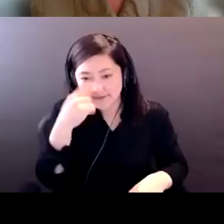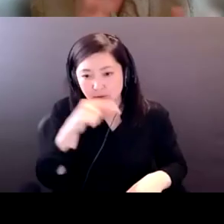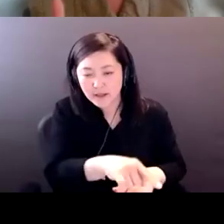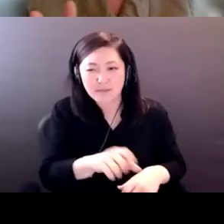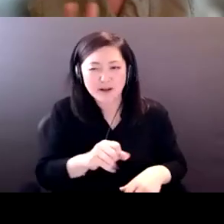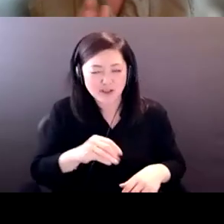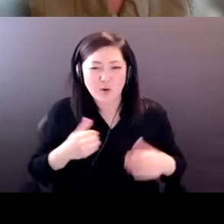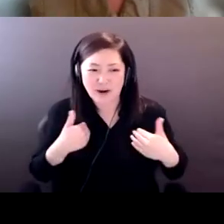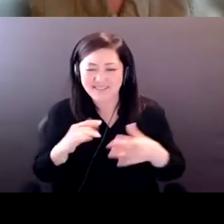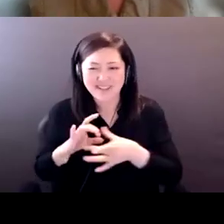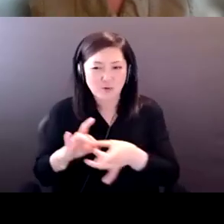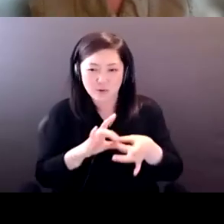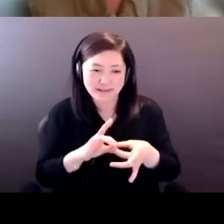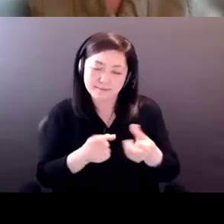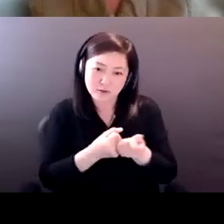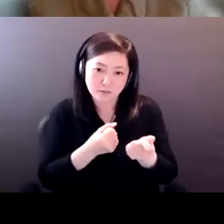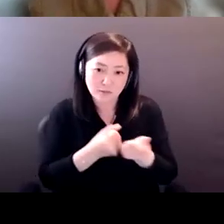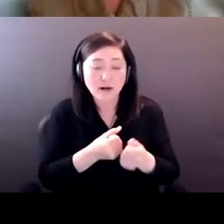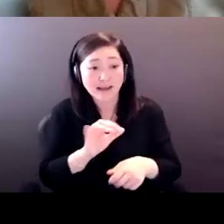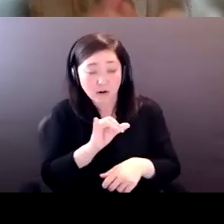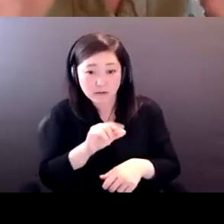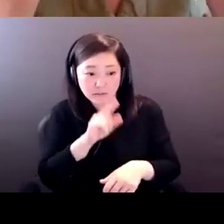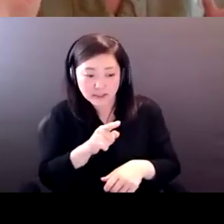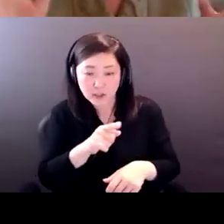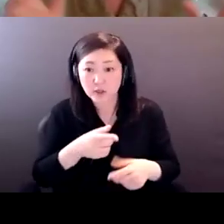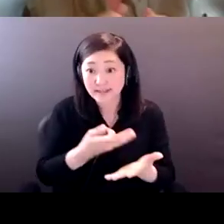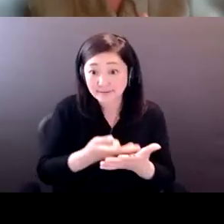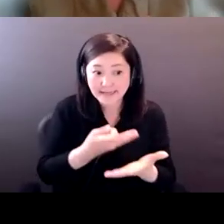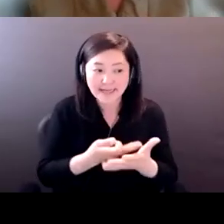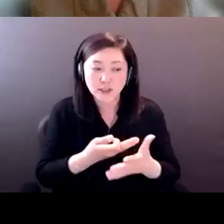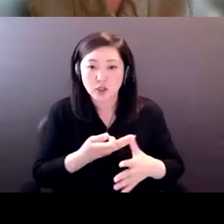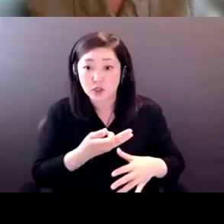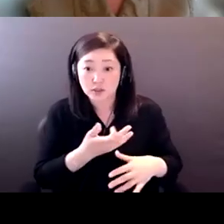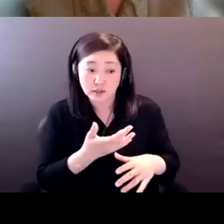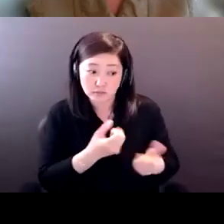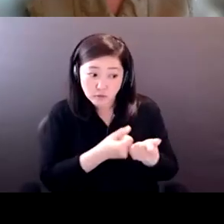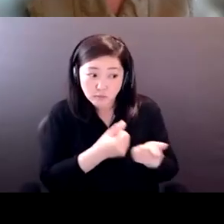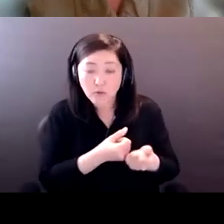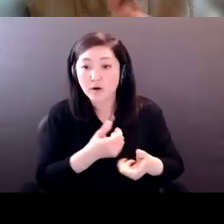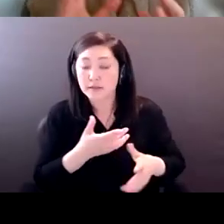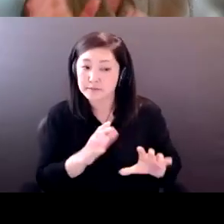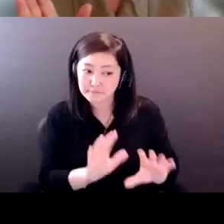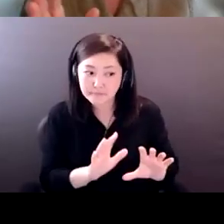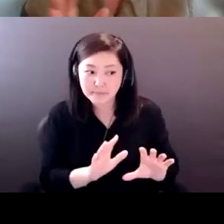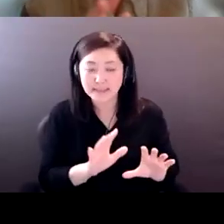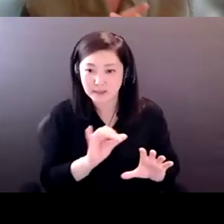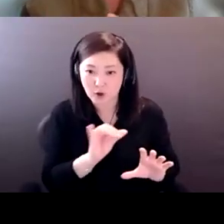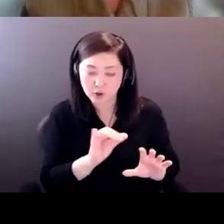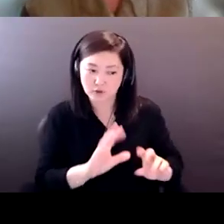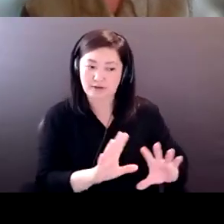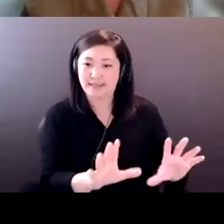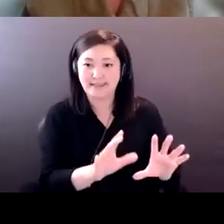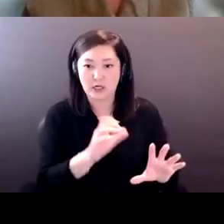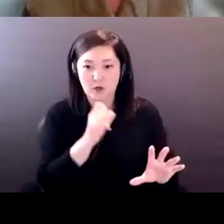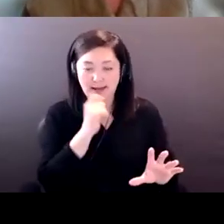support, coordinating finances or controlling finances under the guise of helping, limiting contact. The other thing that's been touched